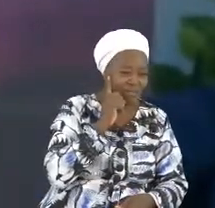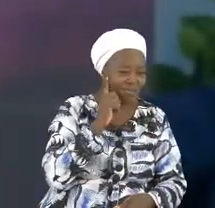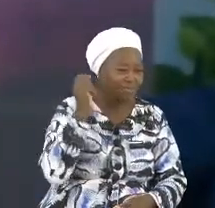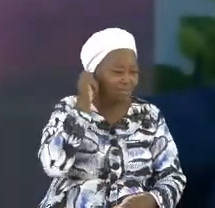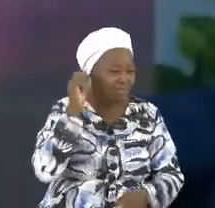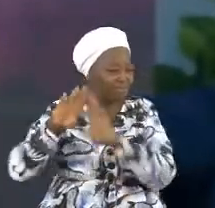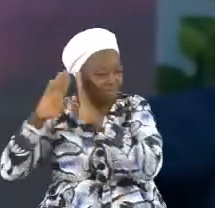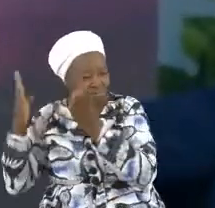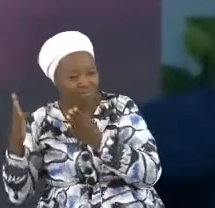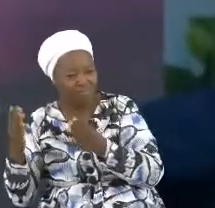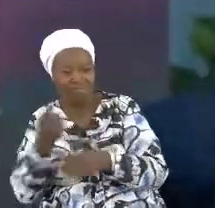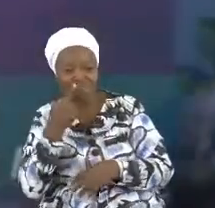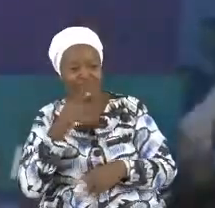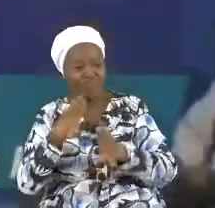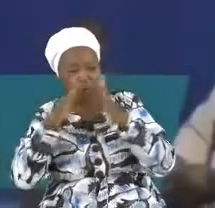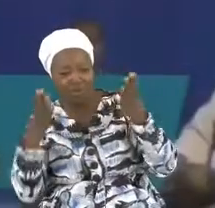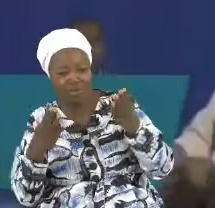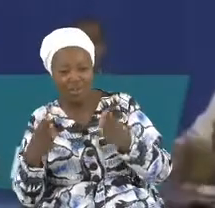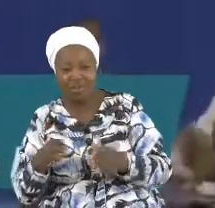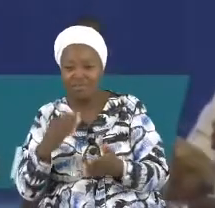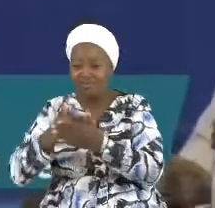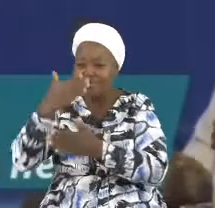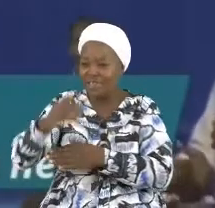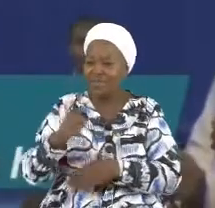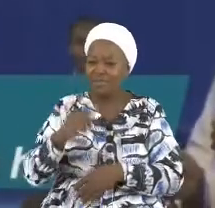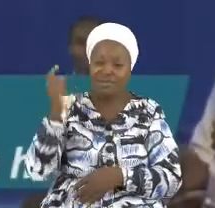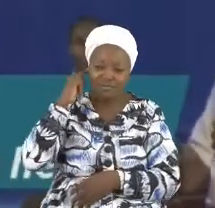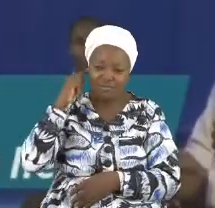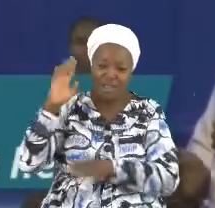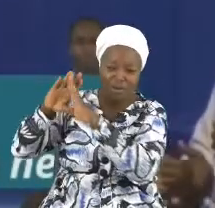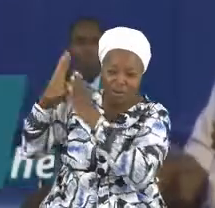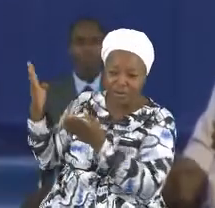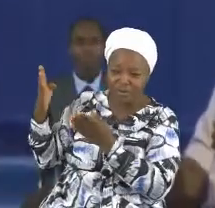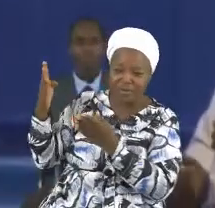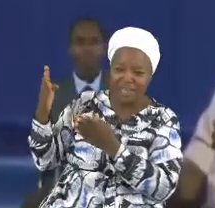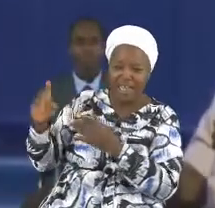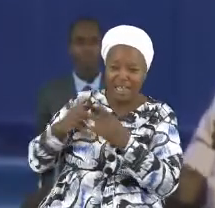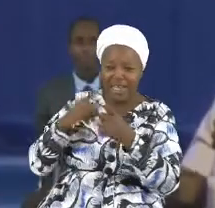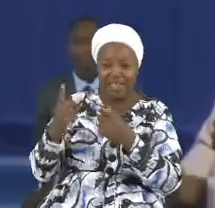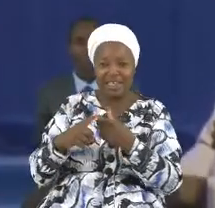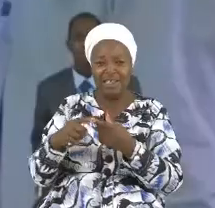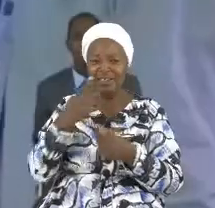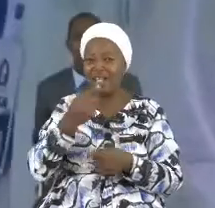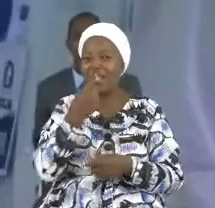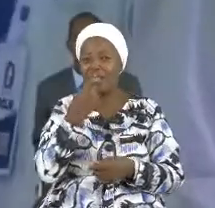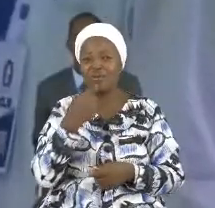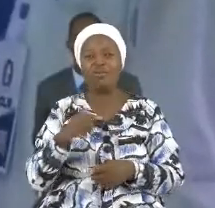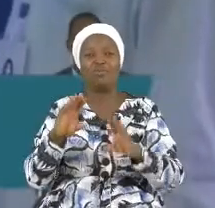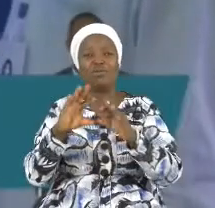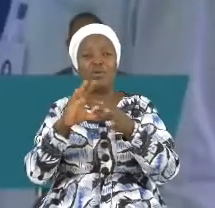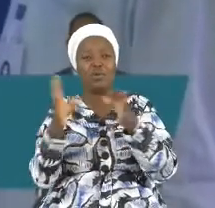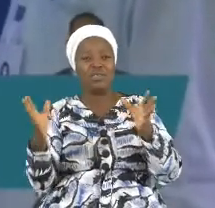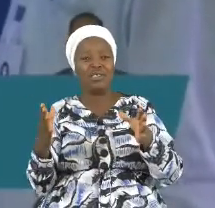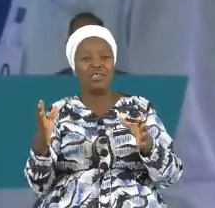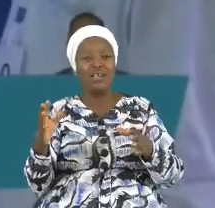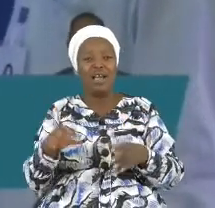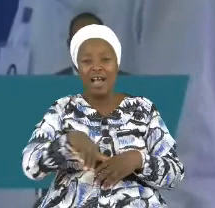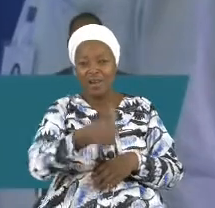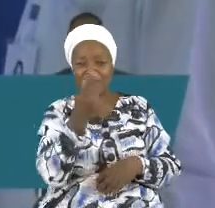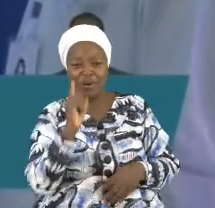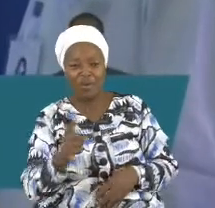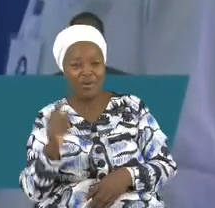open. The next one, ear opened and the tongue loosed. The next one, ear